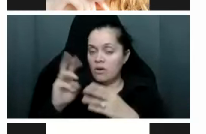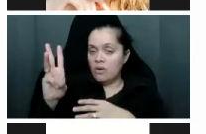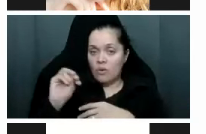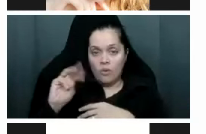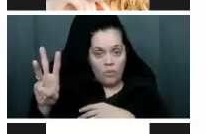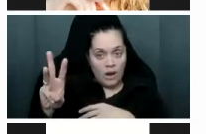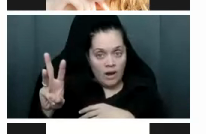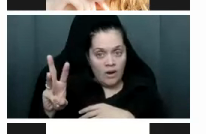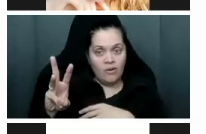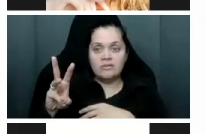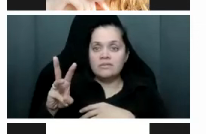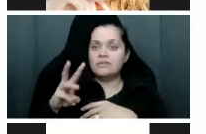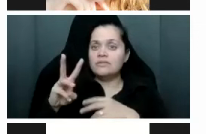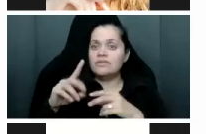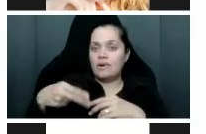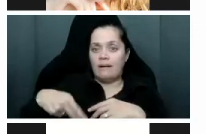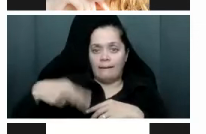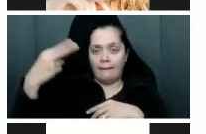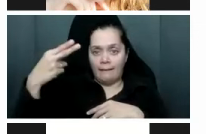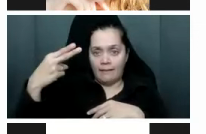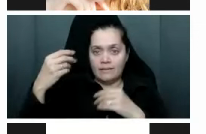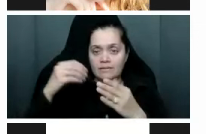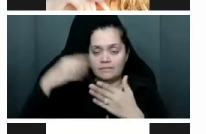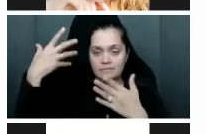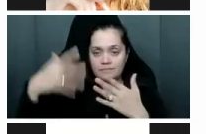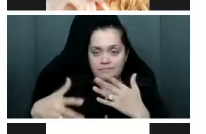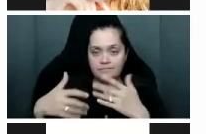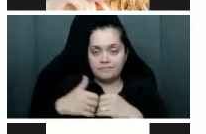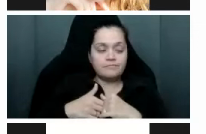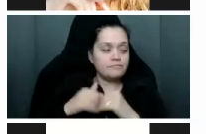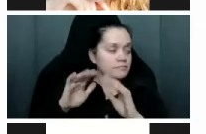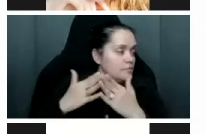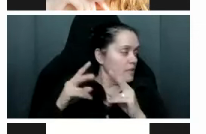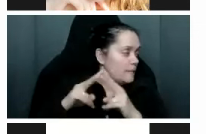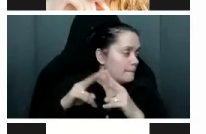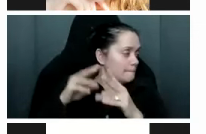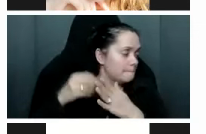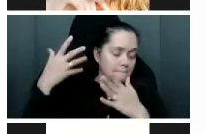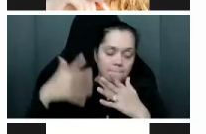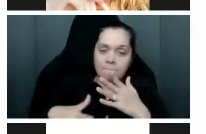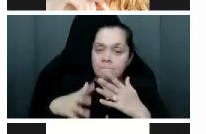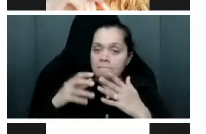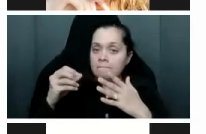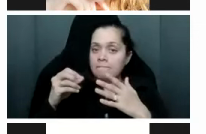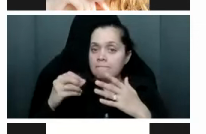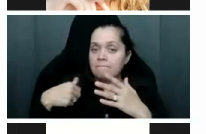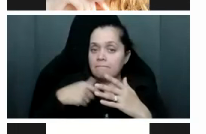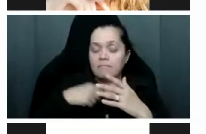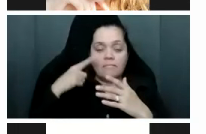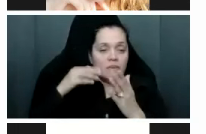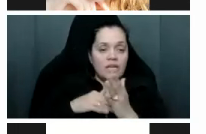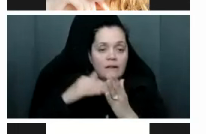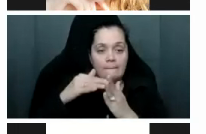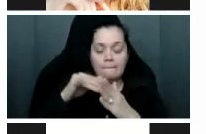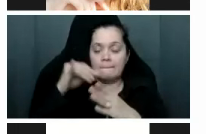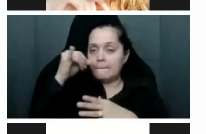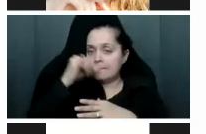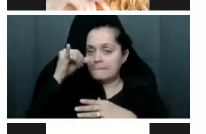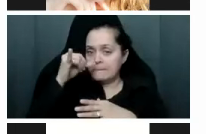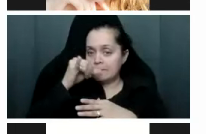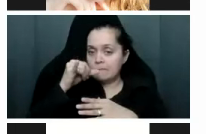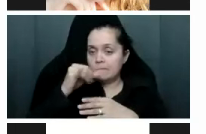is very high. Textbooks are expensive, and we think often ridiculously